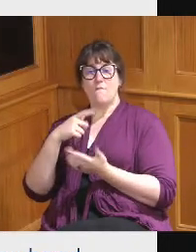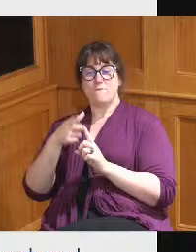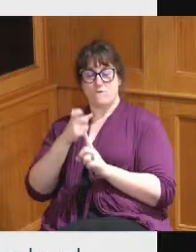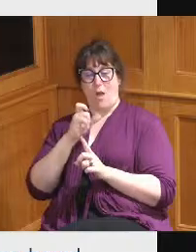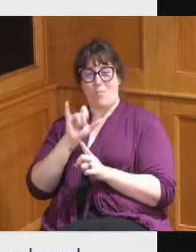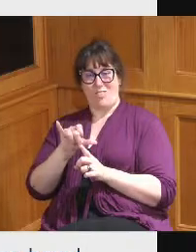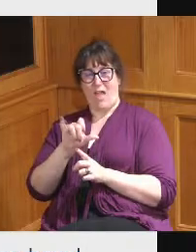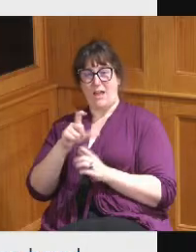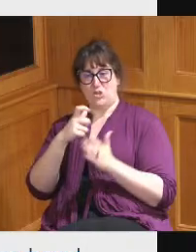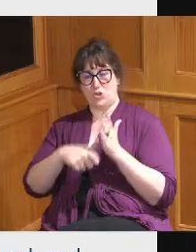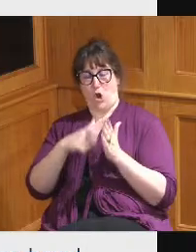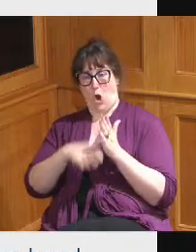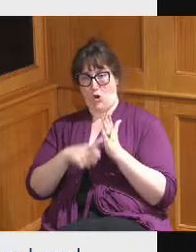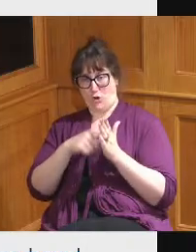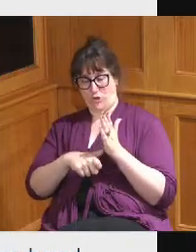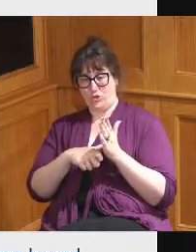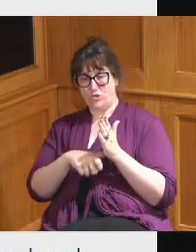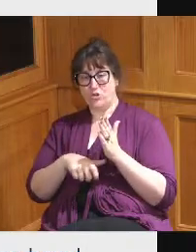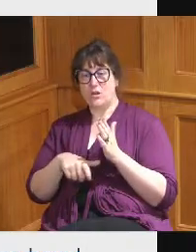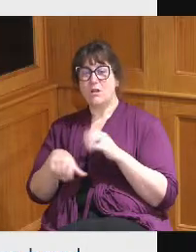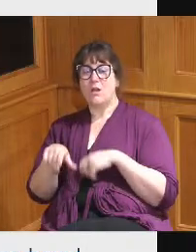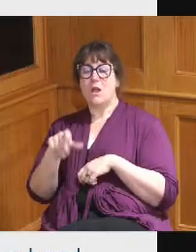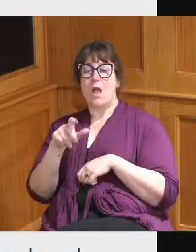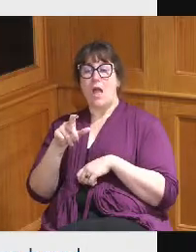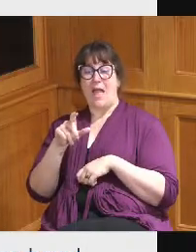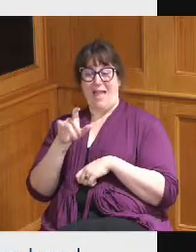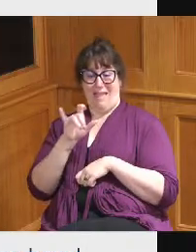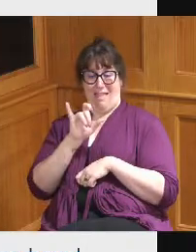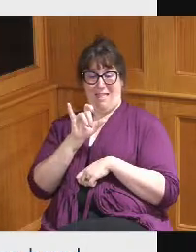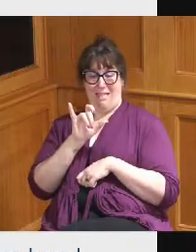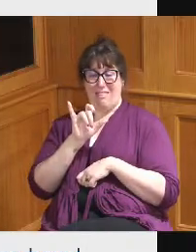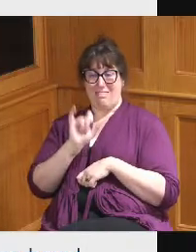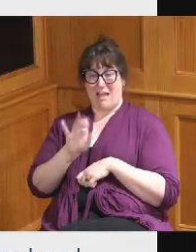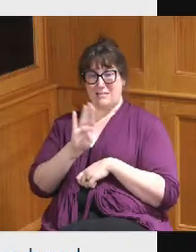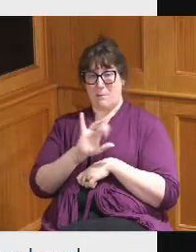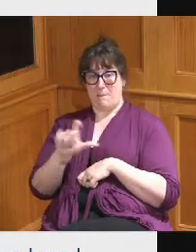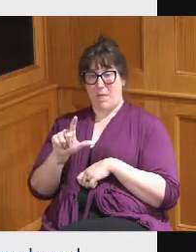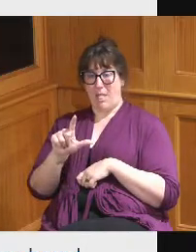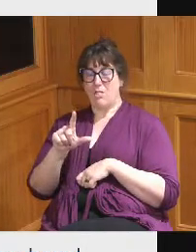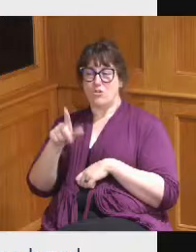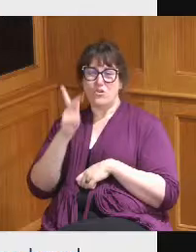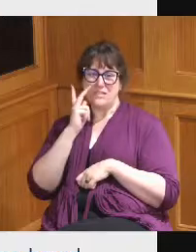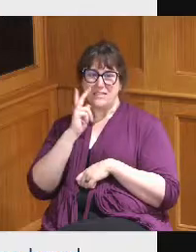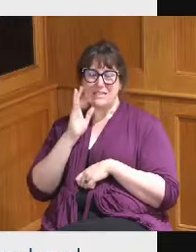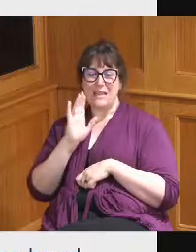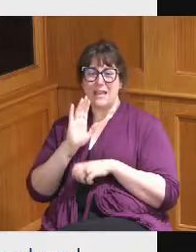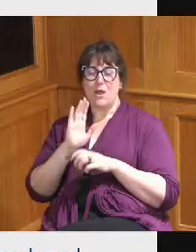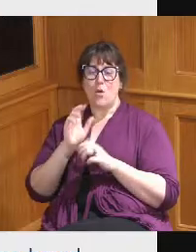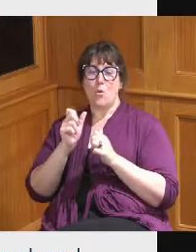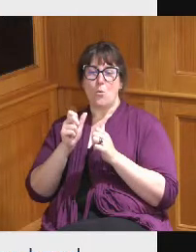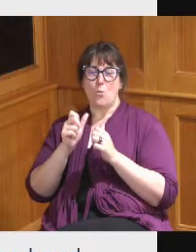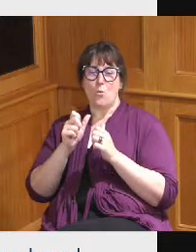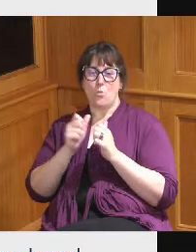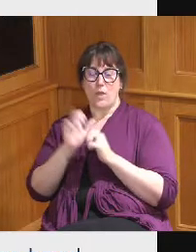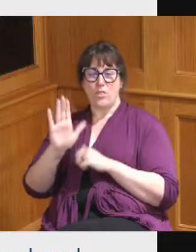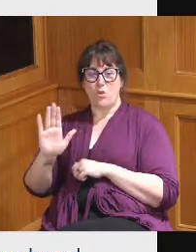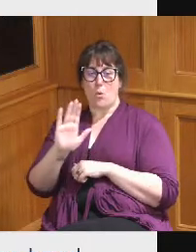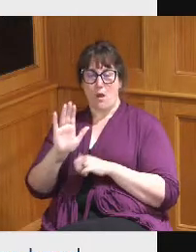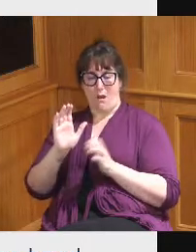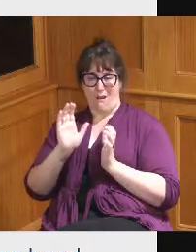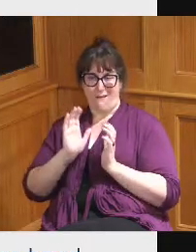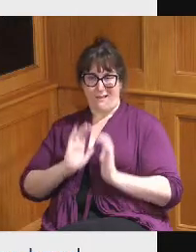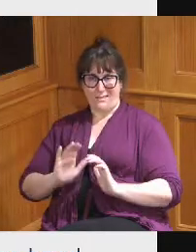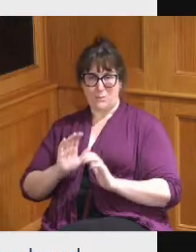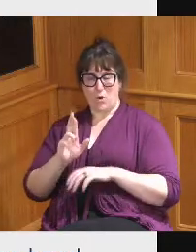charge. And what that is the bill that you all receive, whether you're a residential customer or a commercial customer. You are